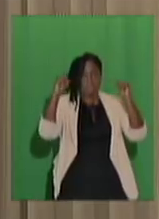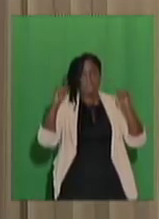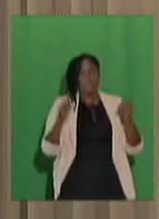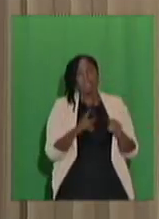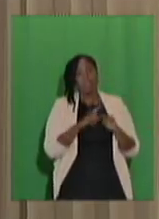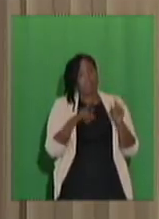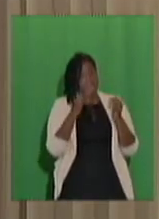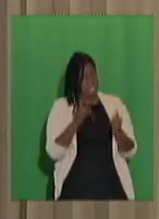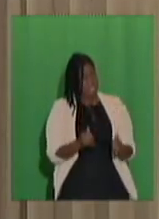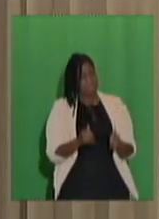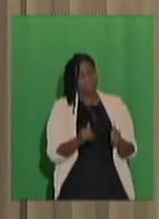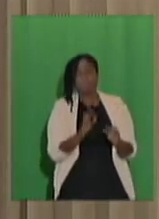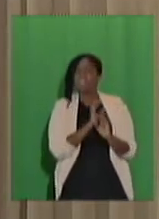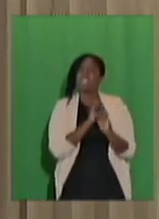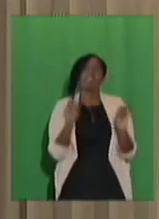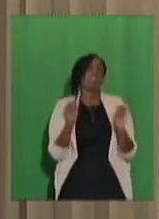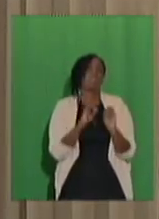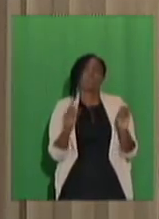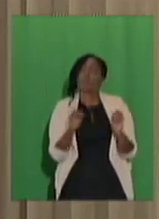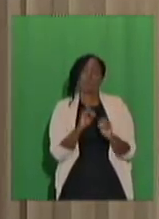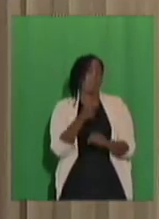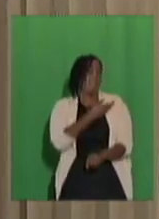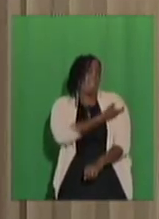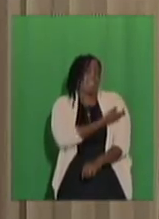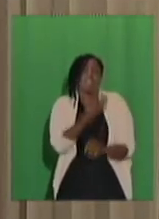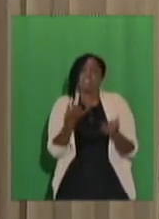treatment of COVID-19. There's no vaccine as yet.